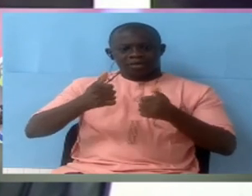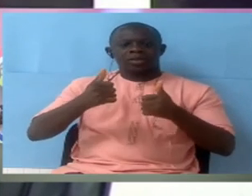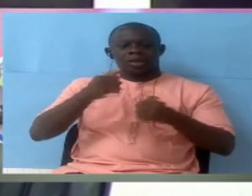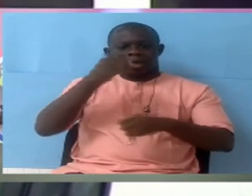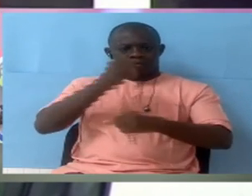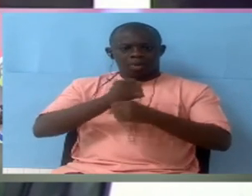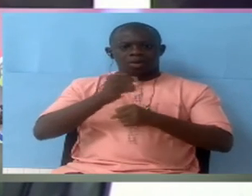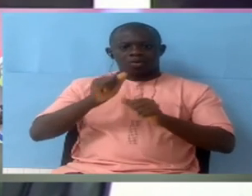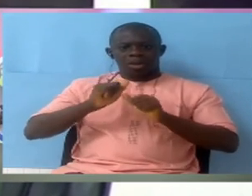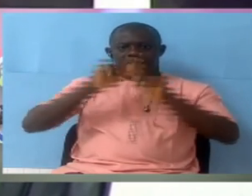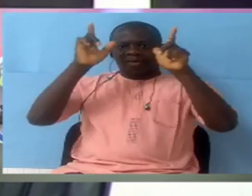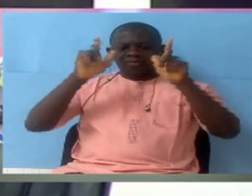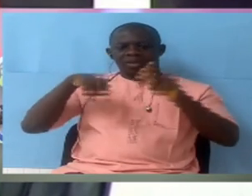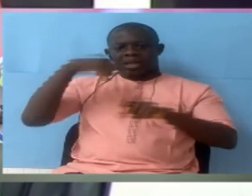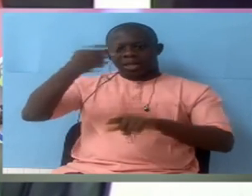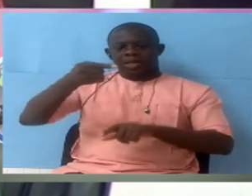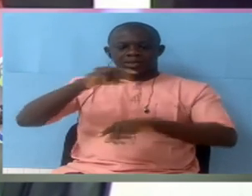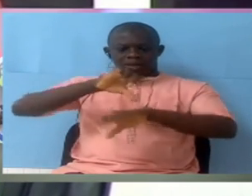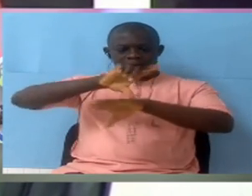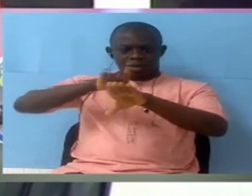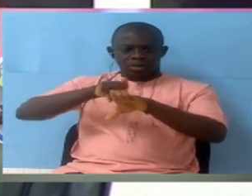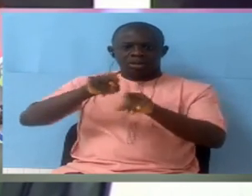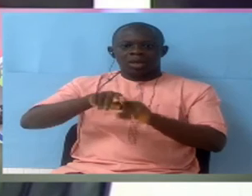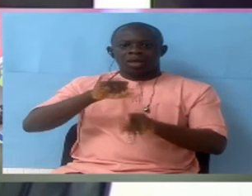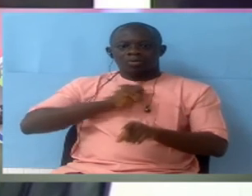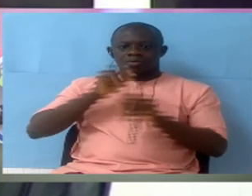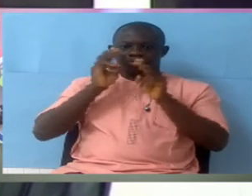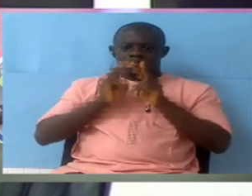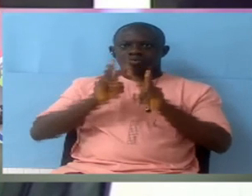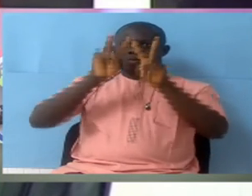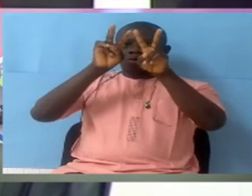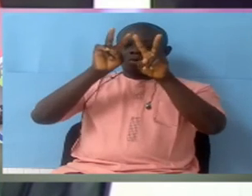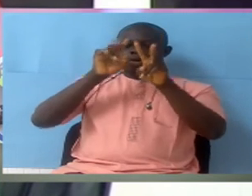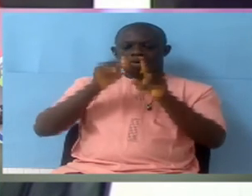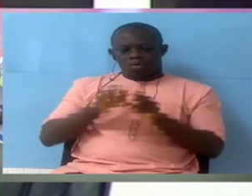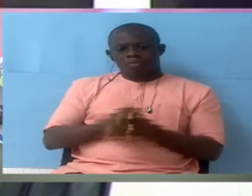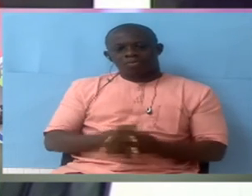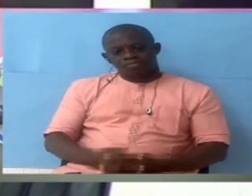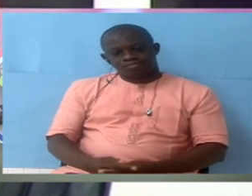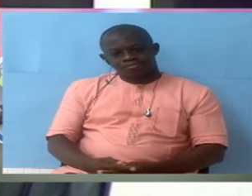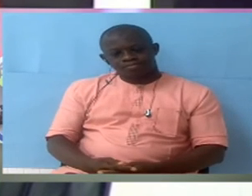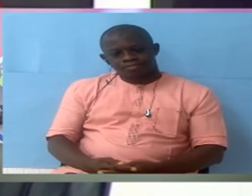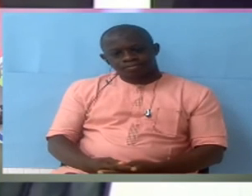dunda chi benen minute bi. I gaze up. Mat sigi.